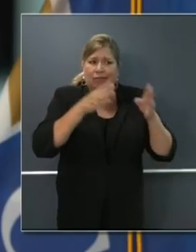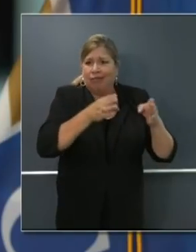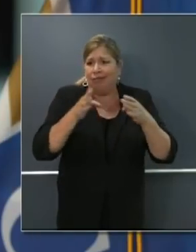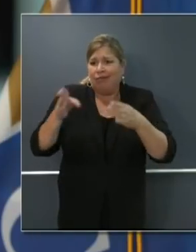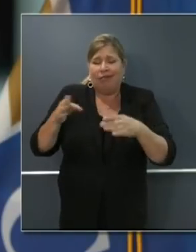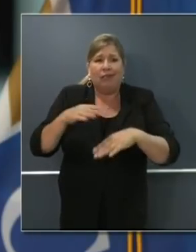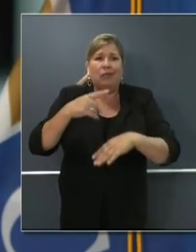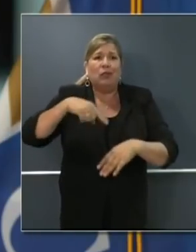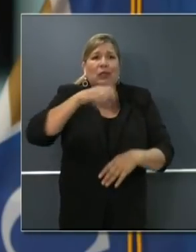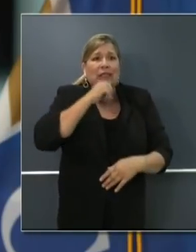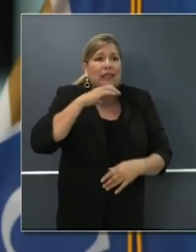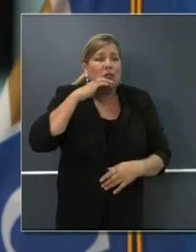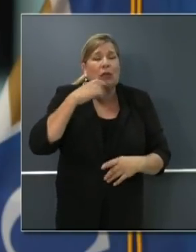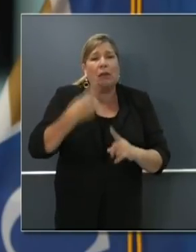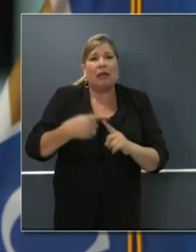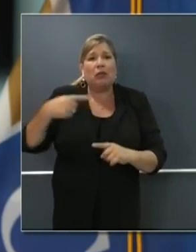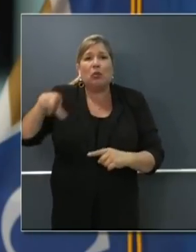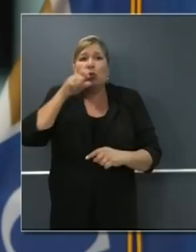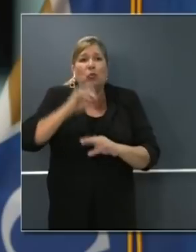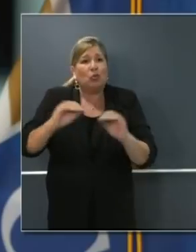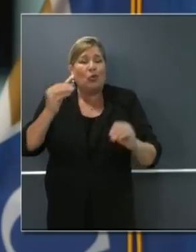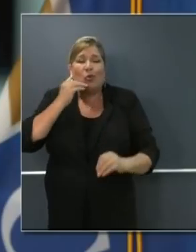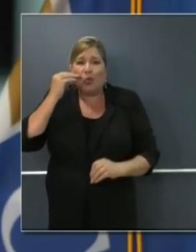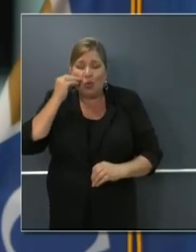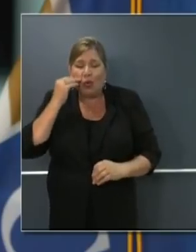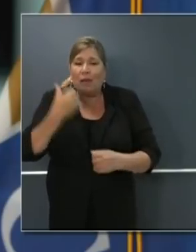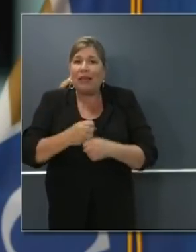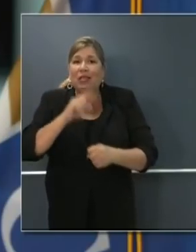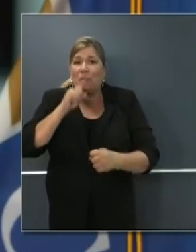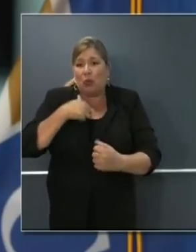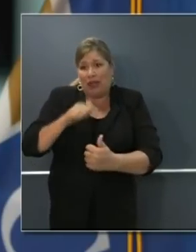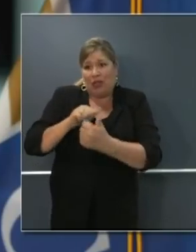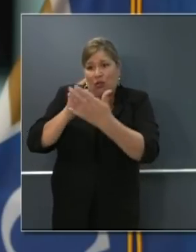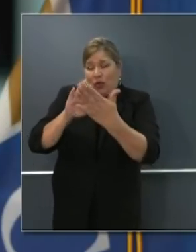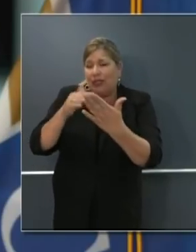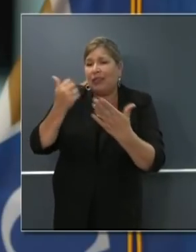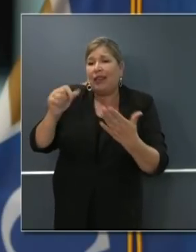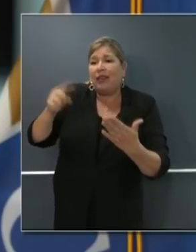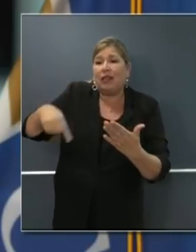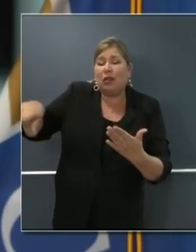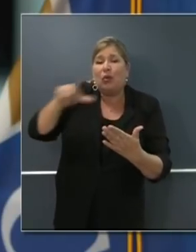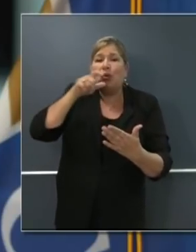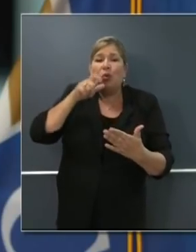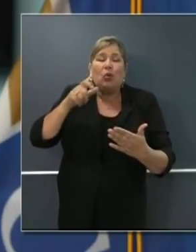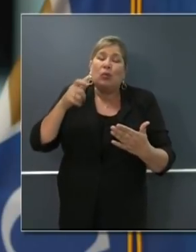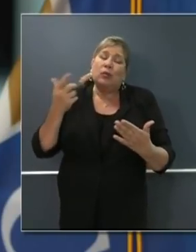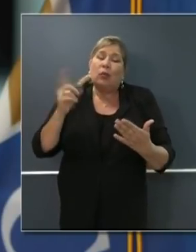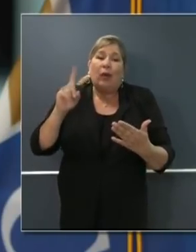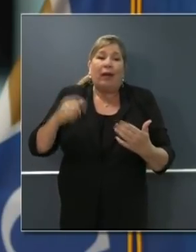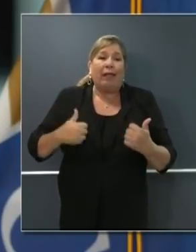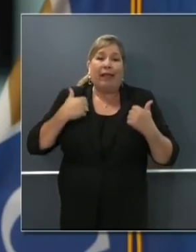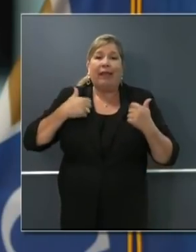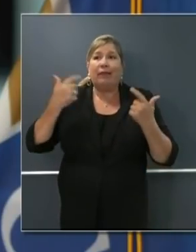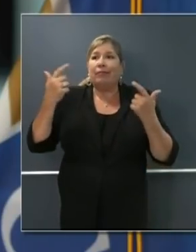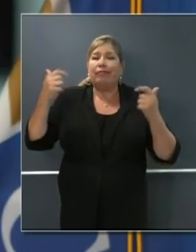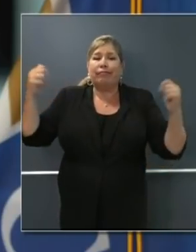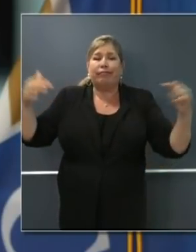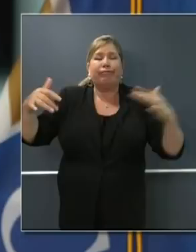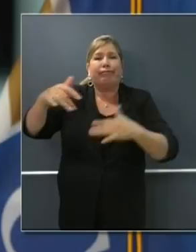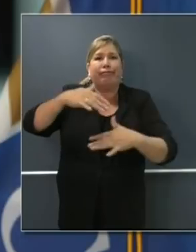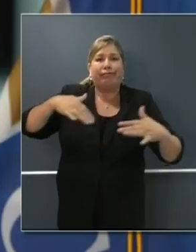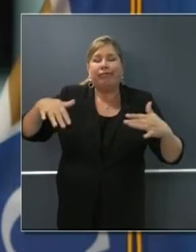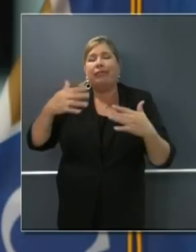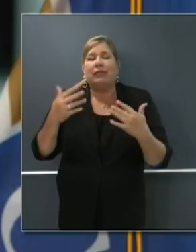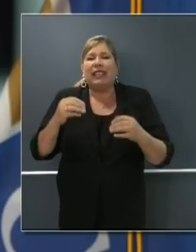securing the needs of our vulnerable populations in our shelters and in these congregate living facilities or congregate settings in these